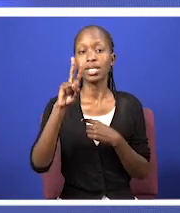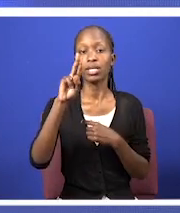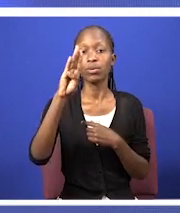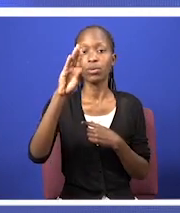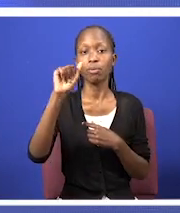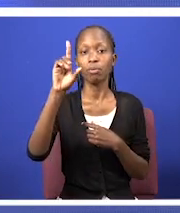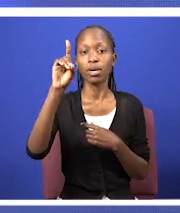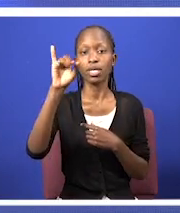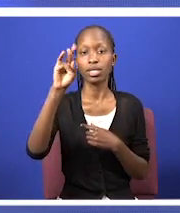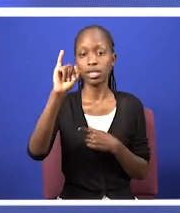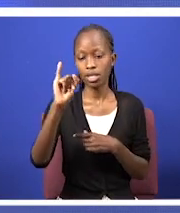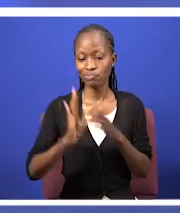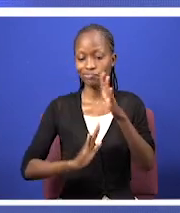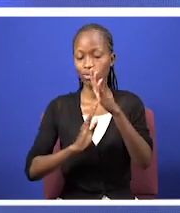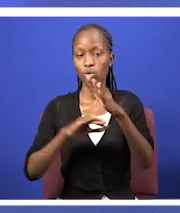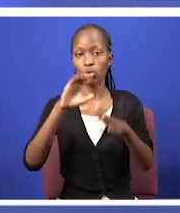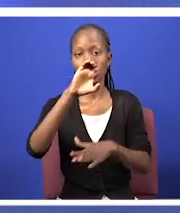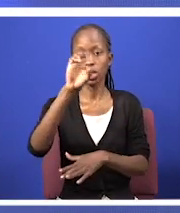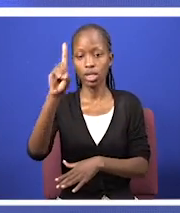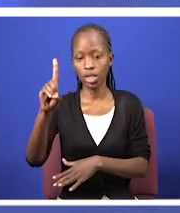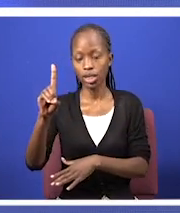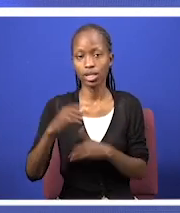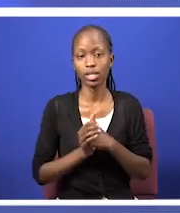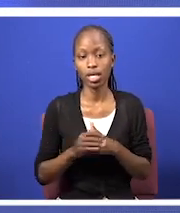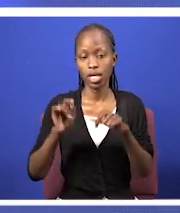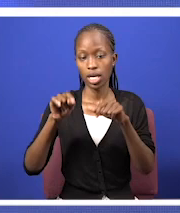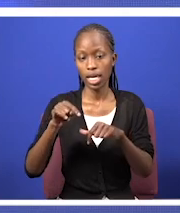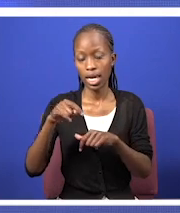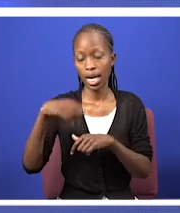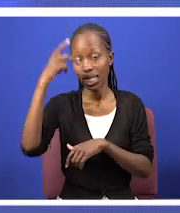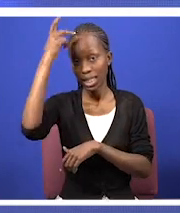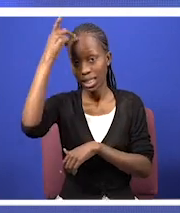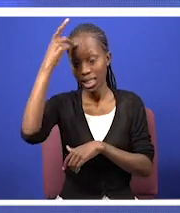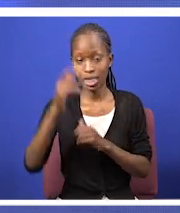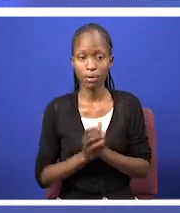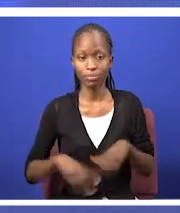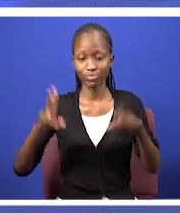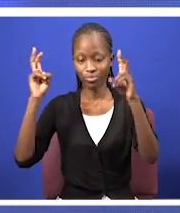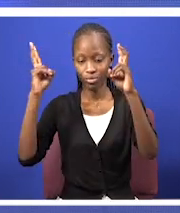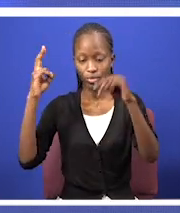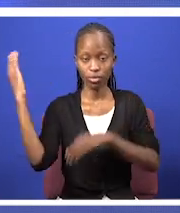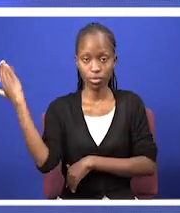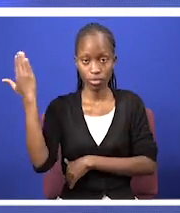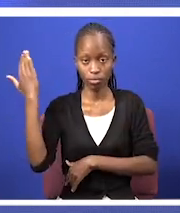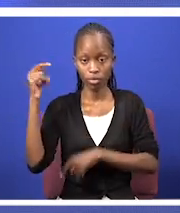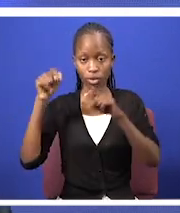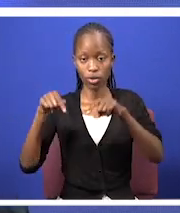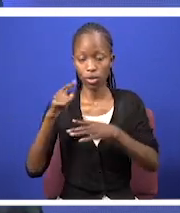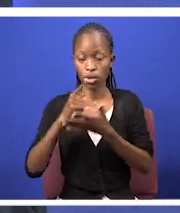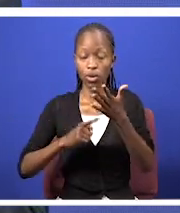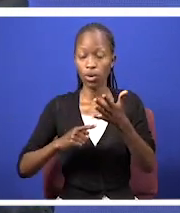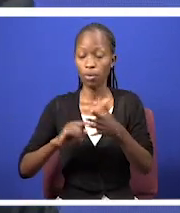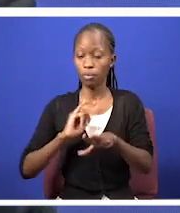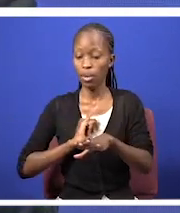Kwame Rubadiri. He is the head of Christian Education and Discipleship Department here at CITAM. Now, the title of the sermon today